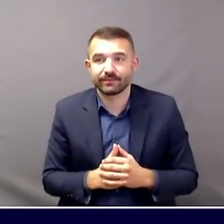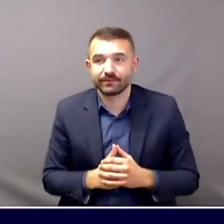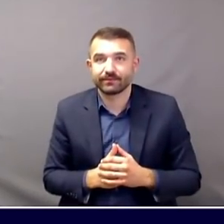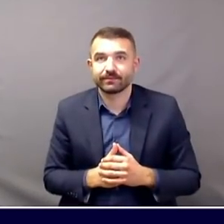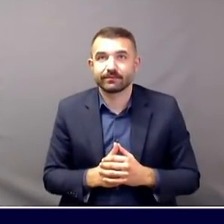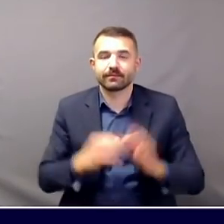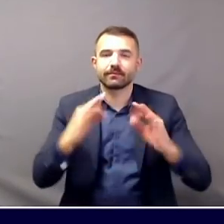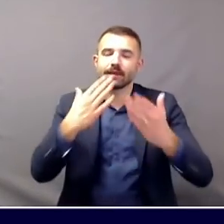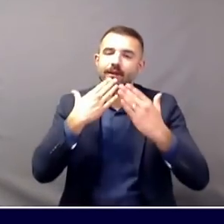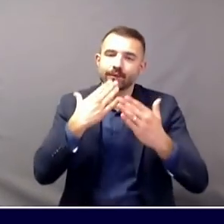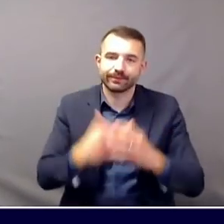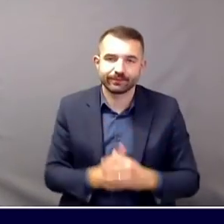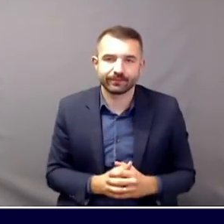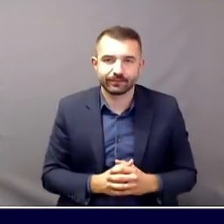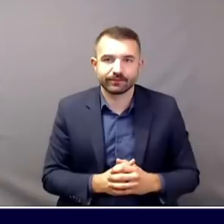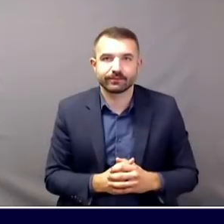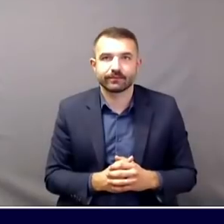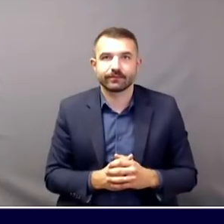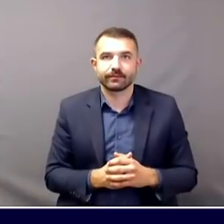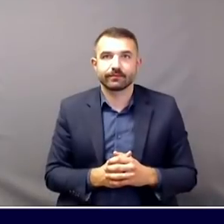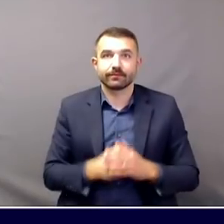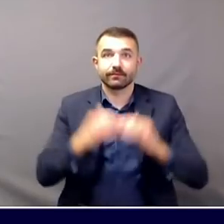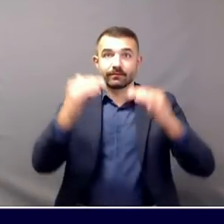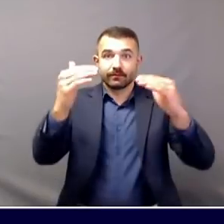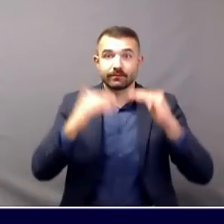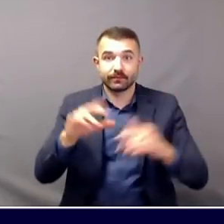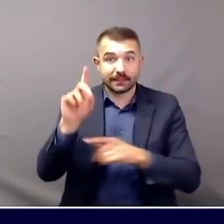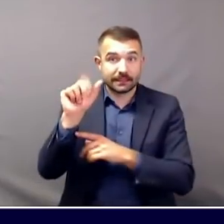turn next to Dan Newman at the Beacon.